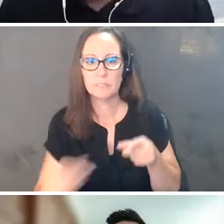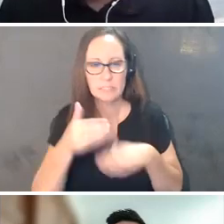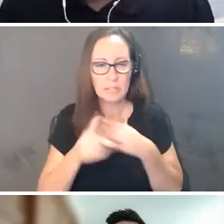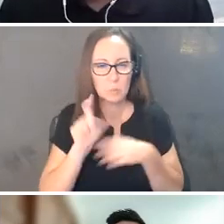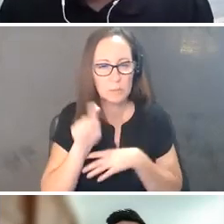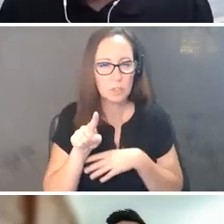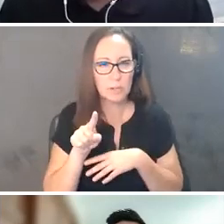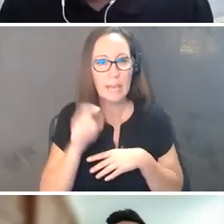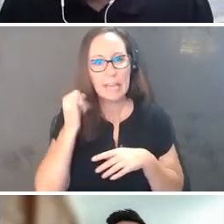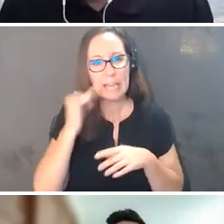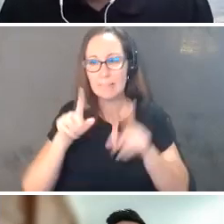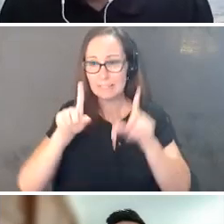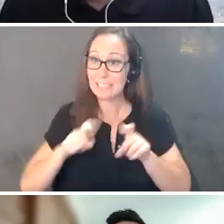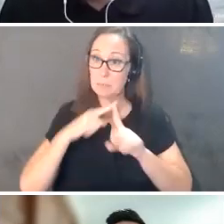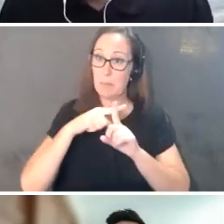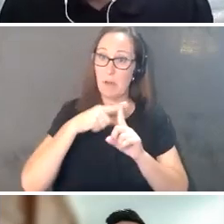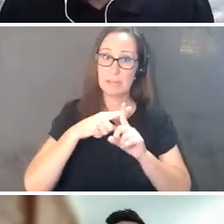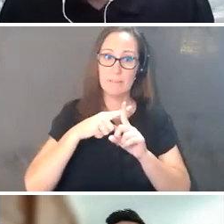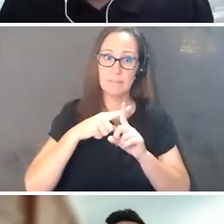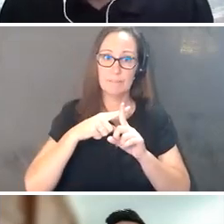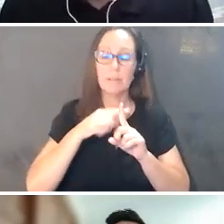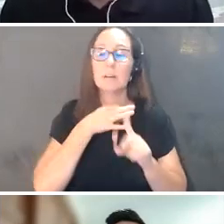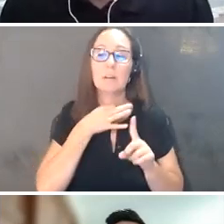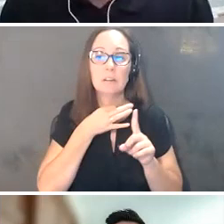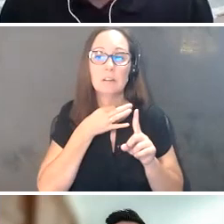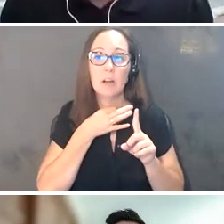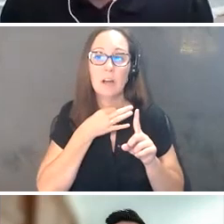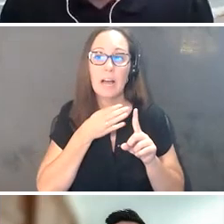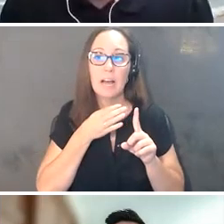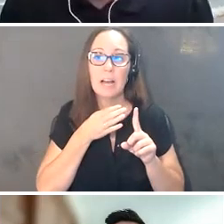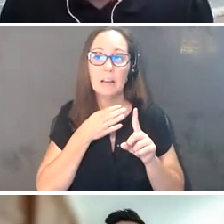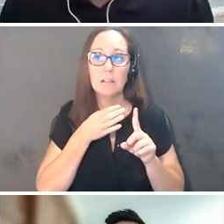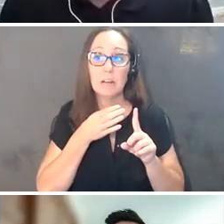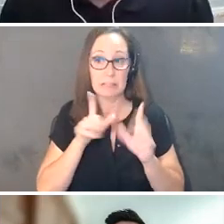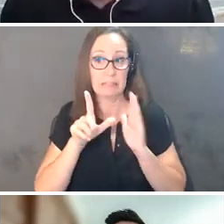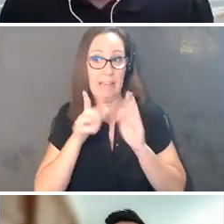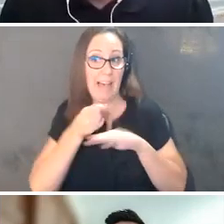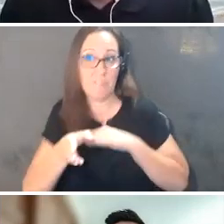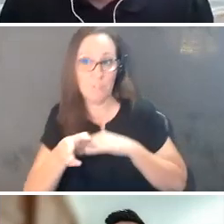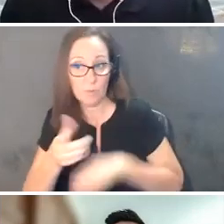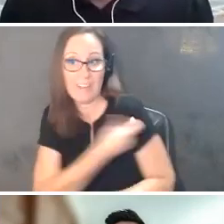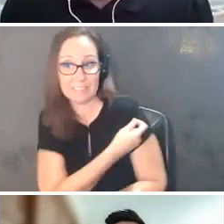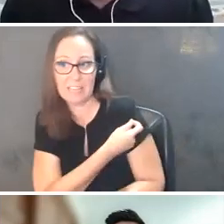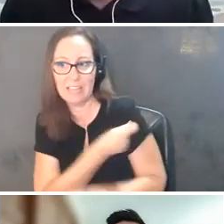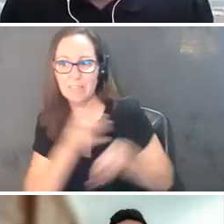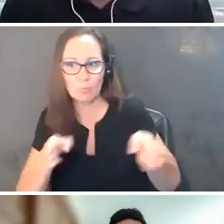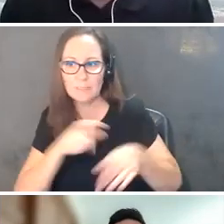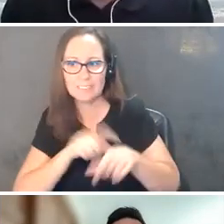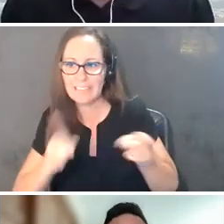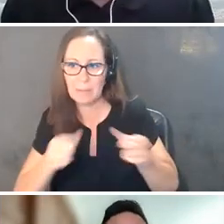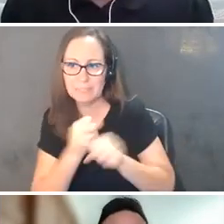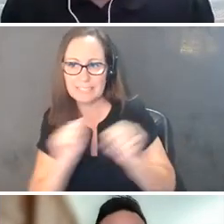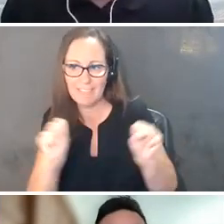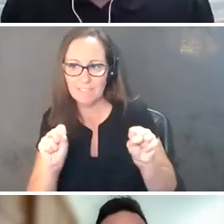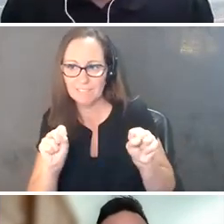if someone is tested positive, how long after when a person can get vaccinated safely? I think this question probably can be answered